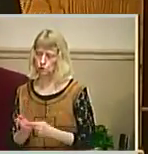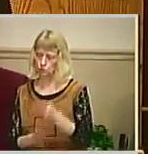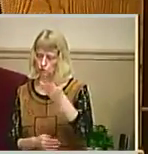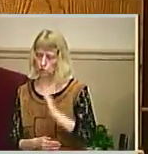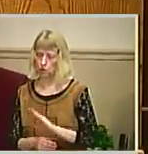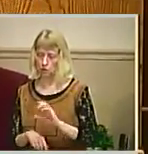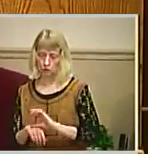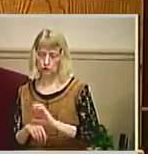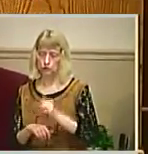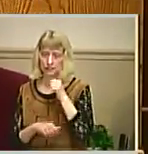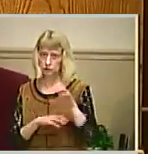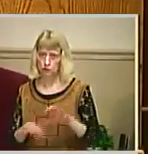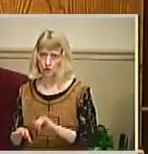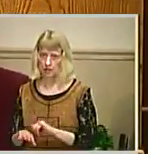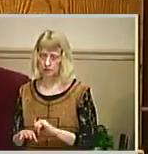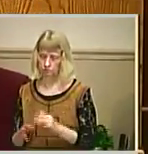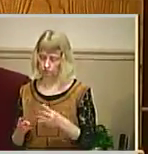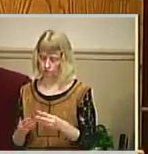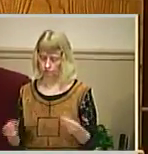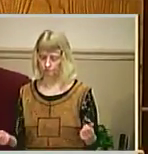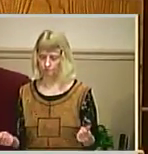doesn't hold it up, it won't be held up.